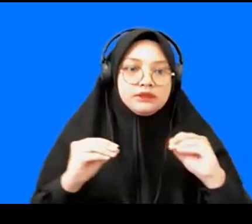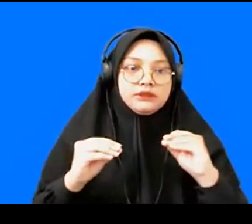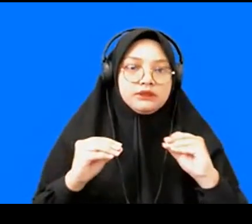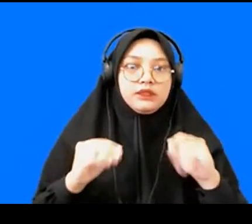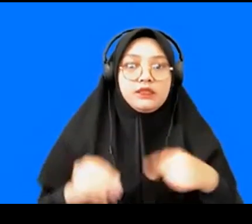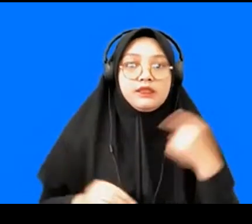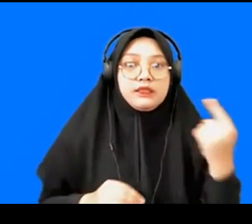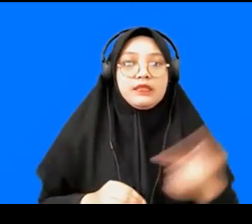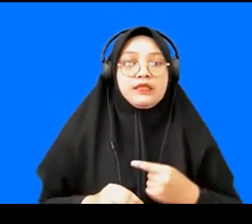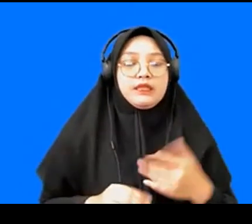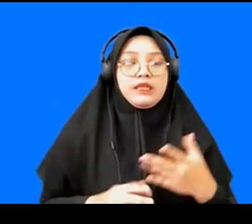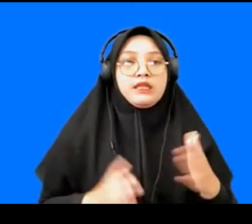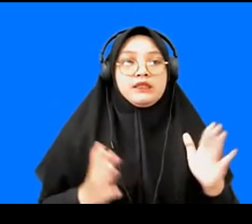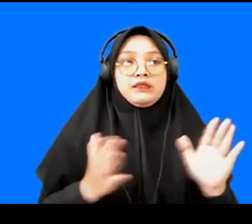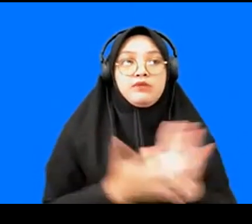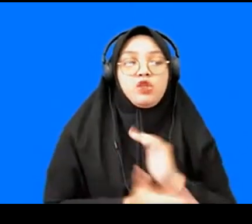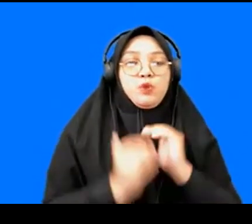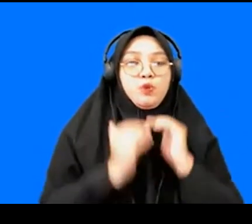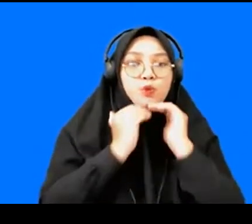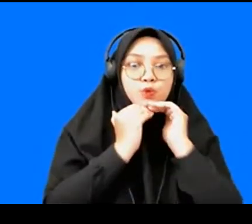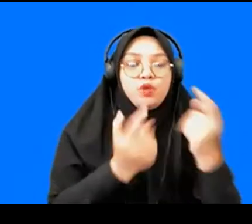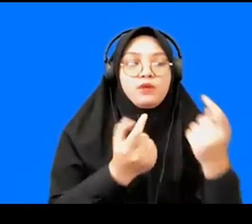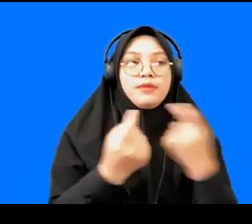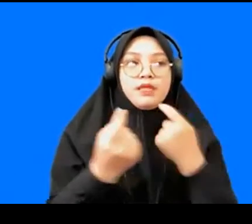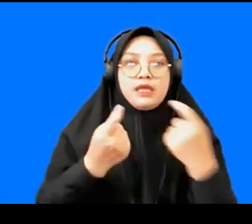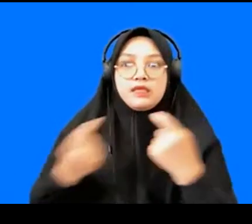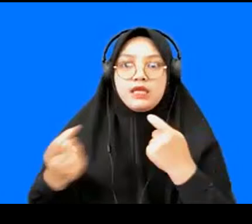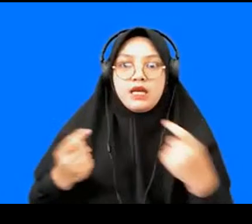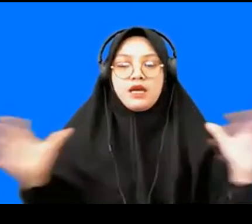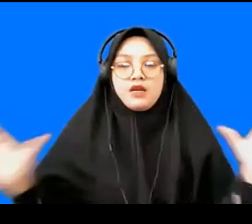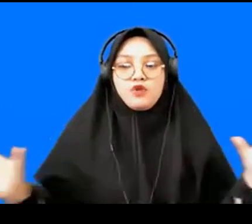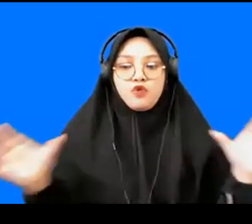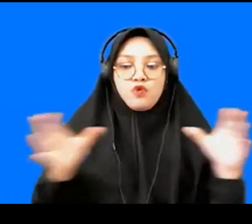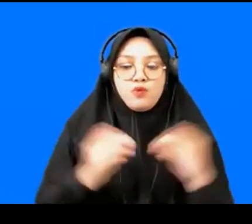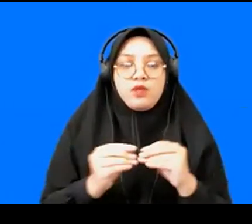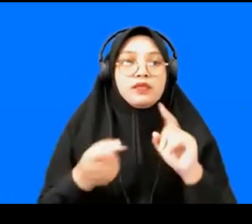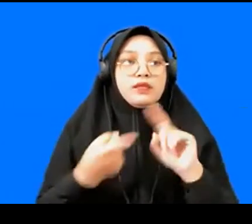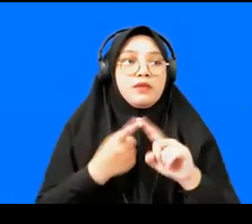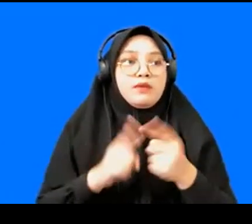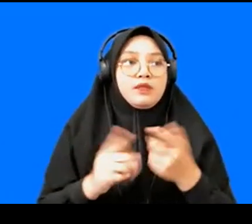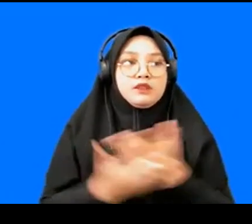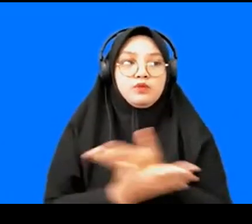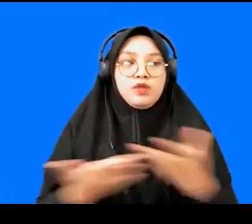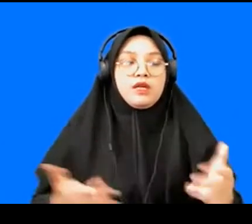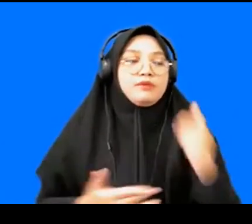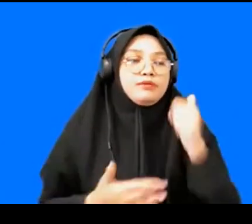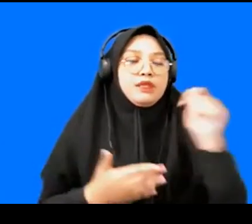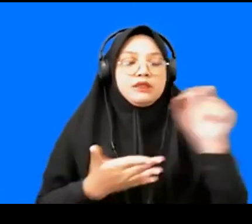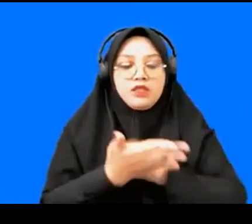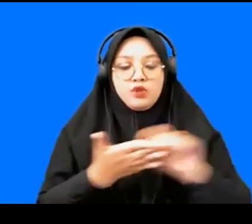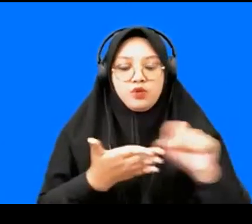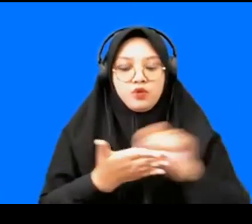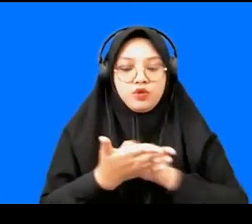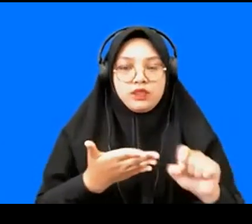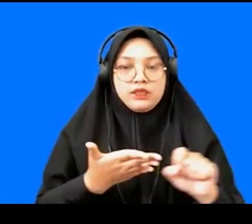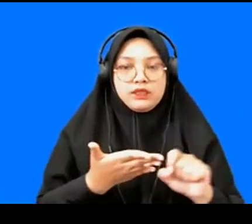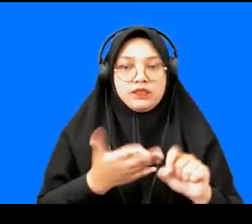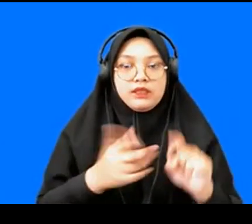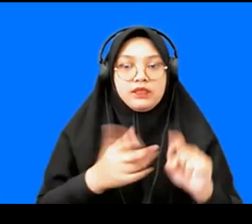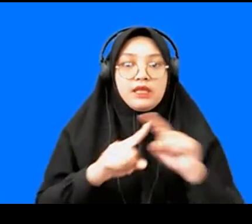know, comments, you can also, you know, write it down. But after this hearing, the exchange, if you want to also, you